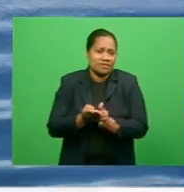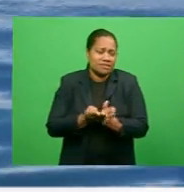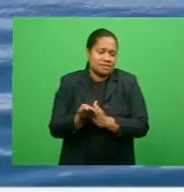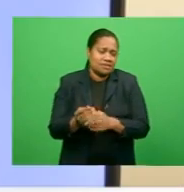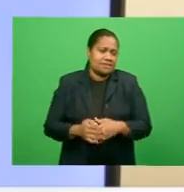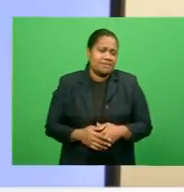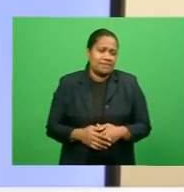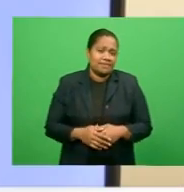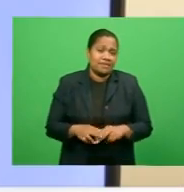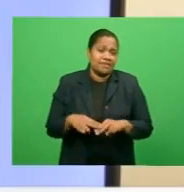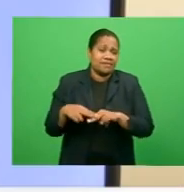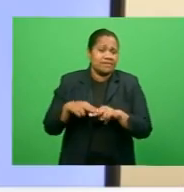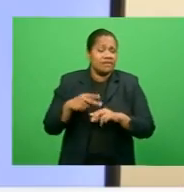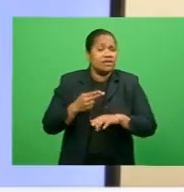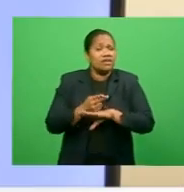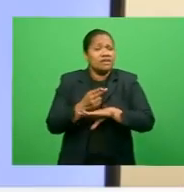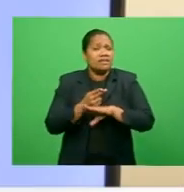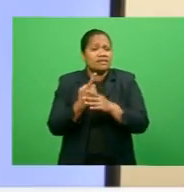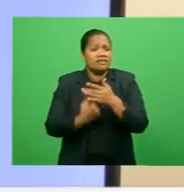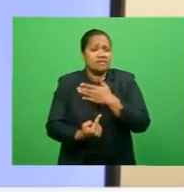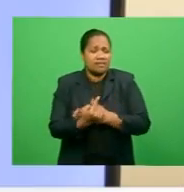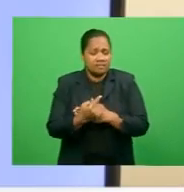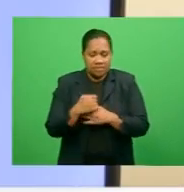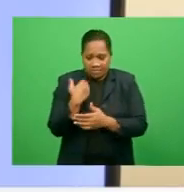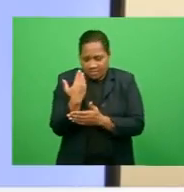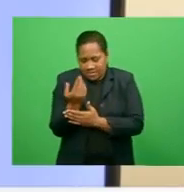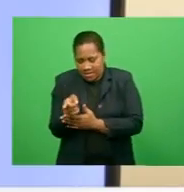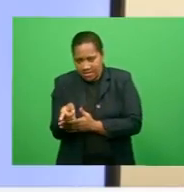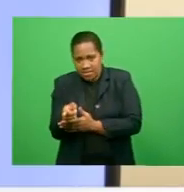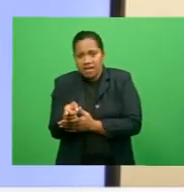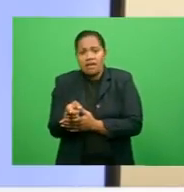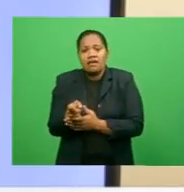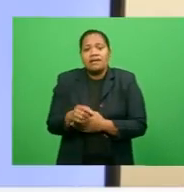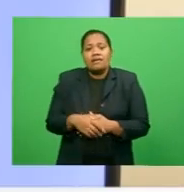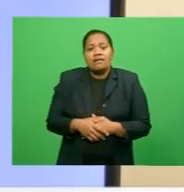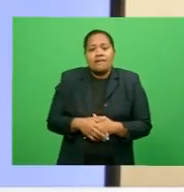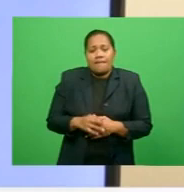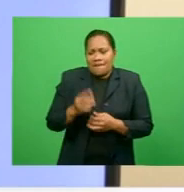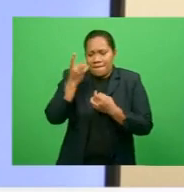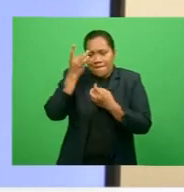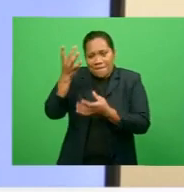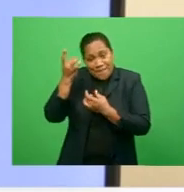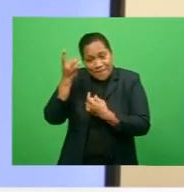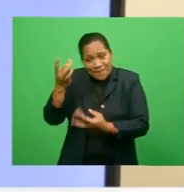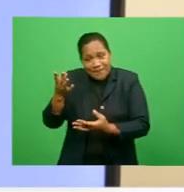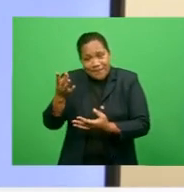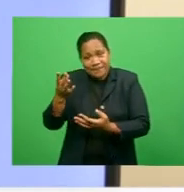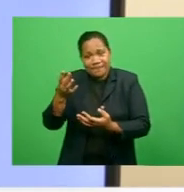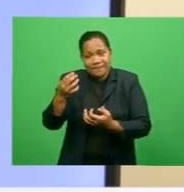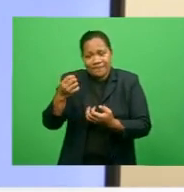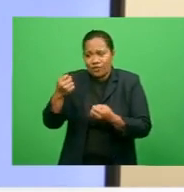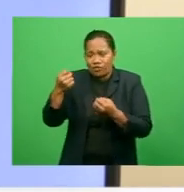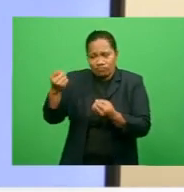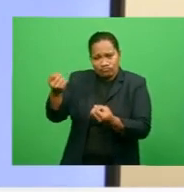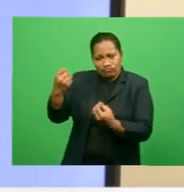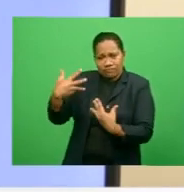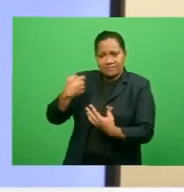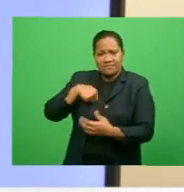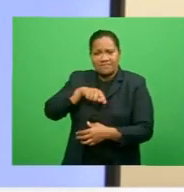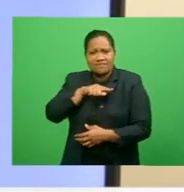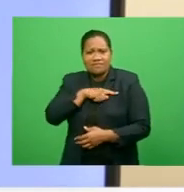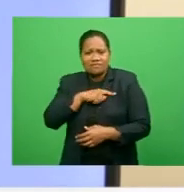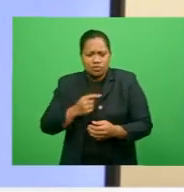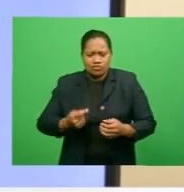Fiji Navy relies heavily on the extraction of our analytic information to provide us with the refined